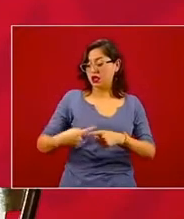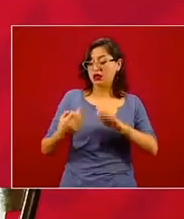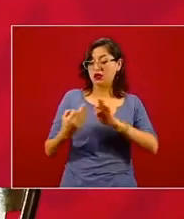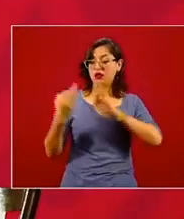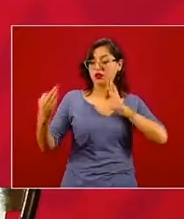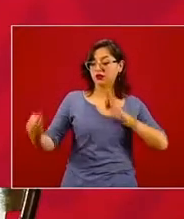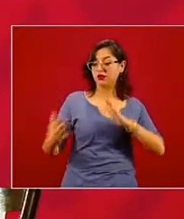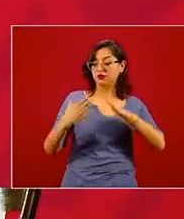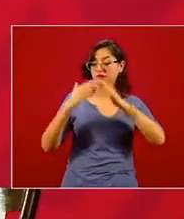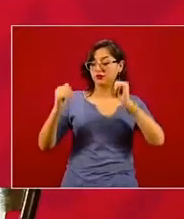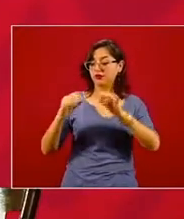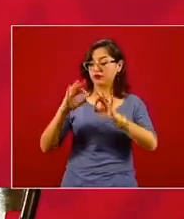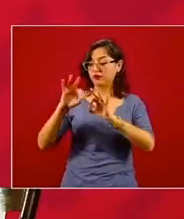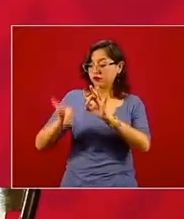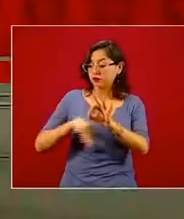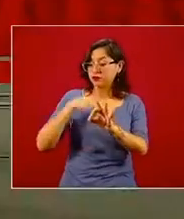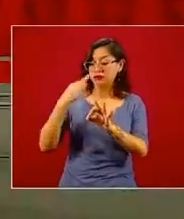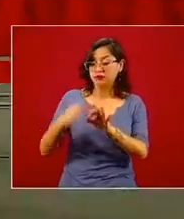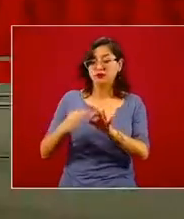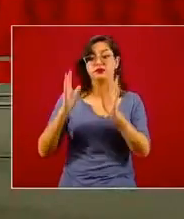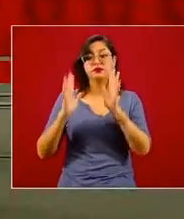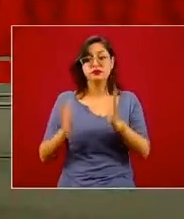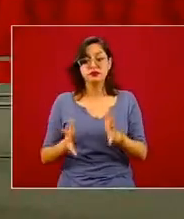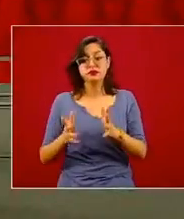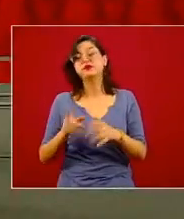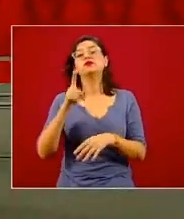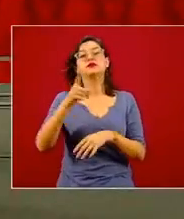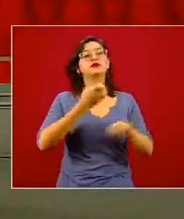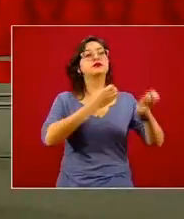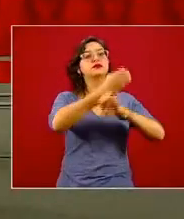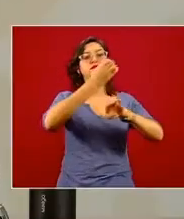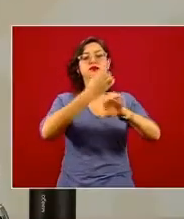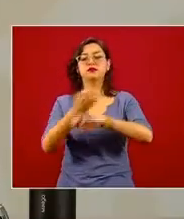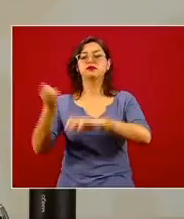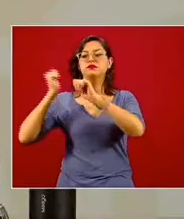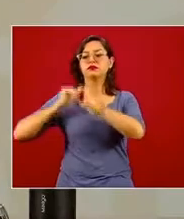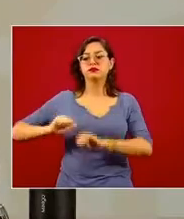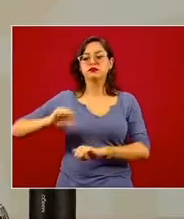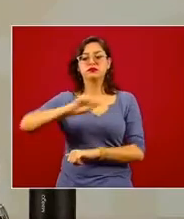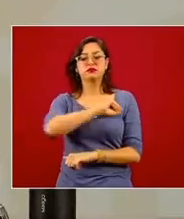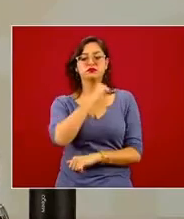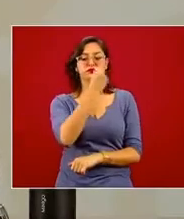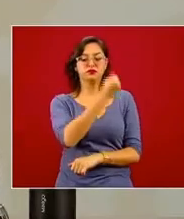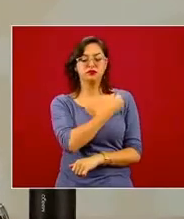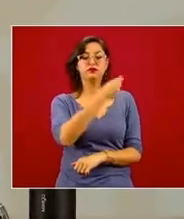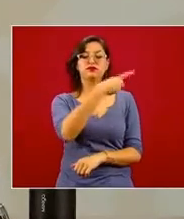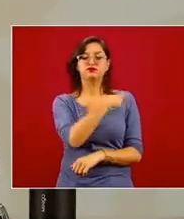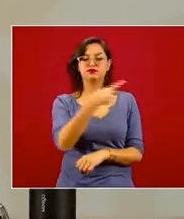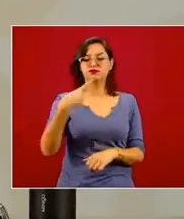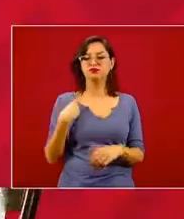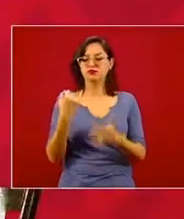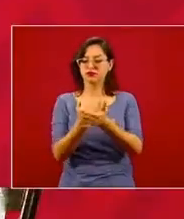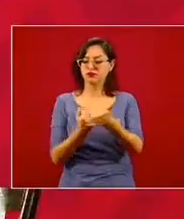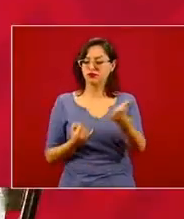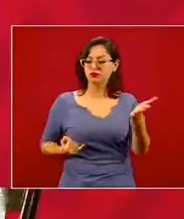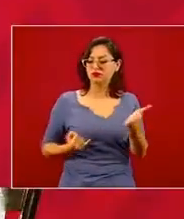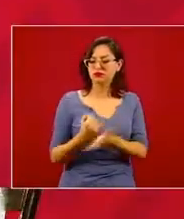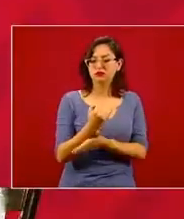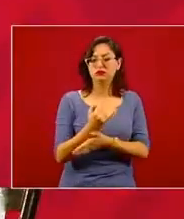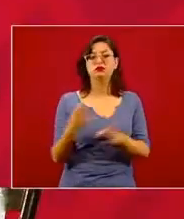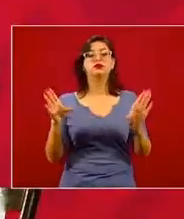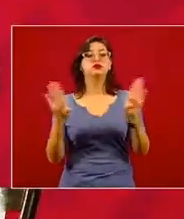But the point is that once the campaign ends, authorities and state authorities, which by law are